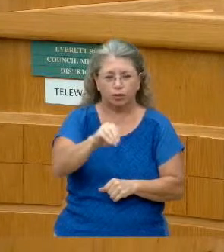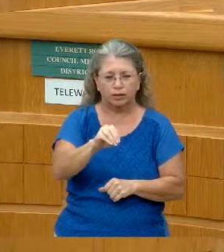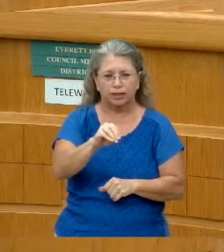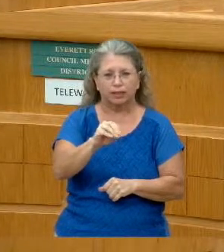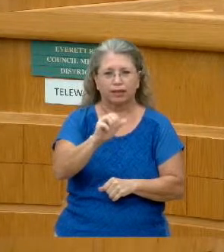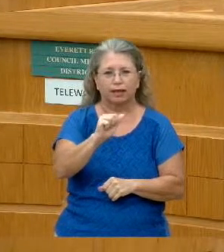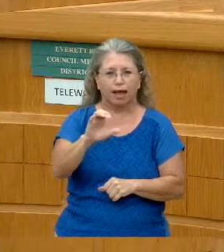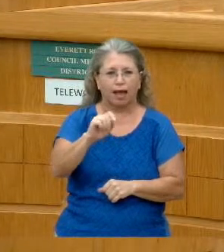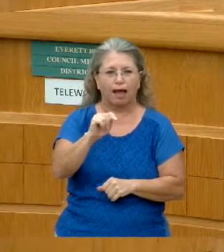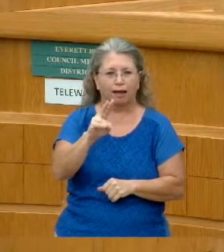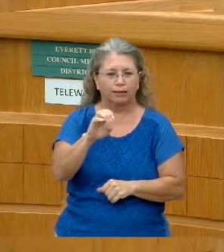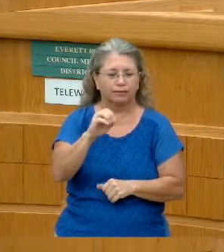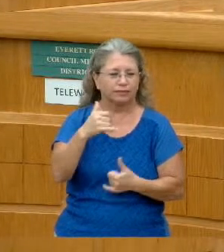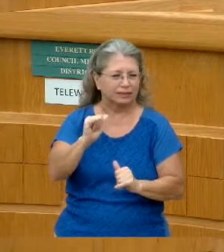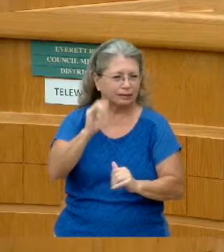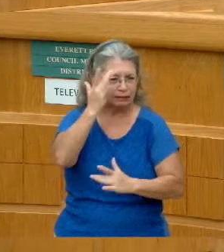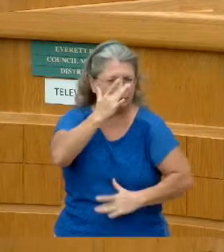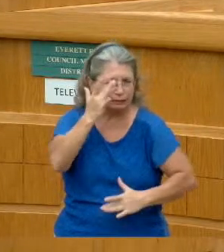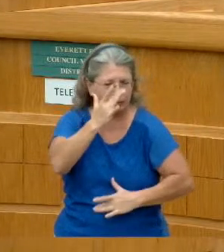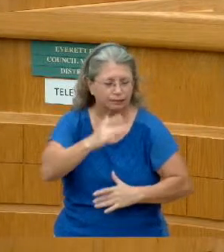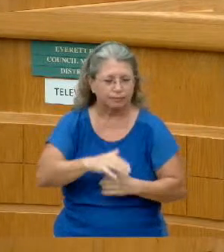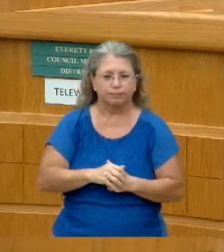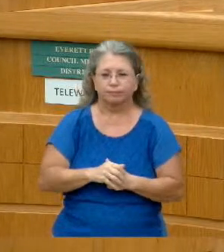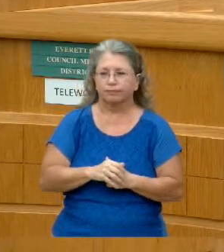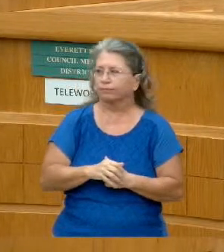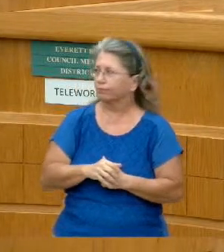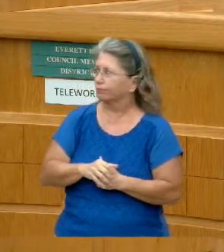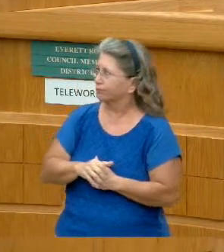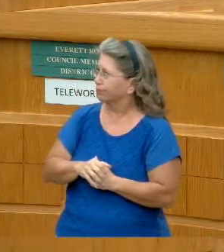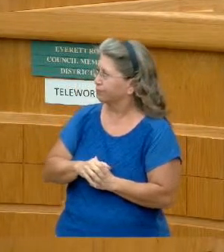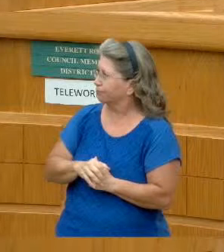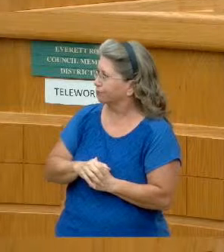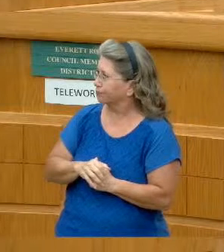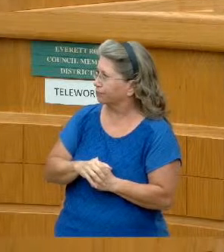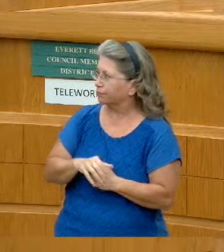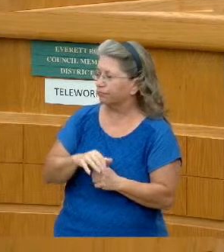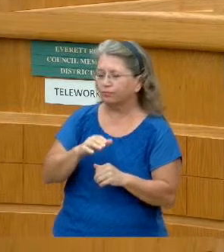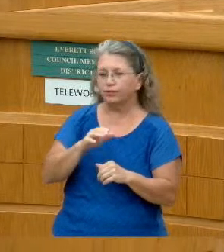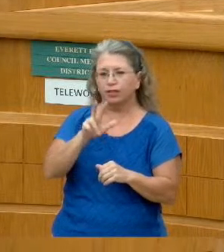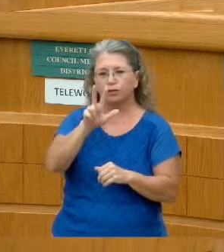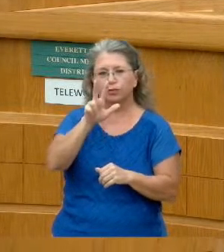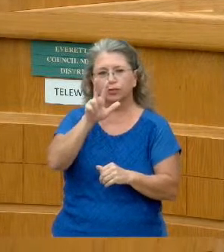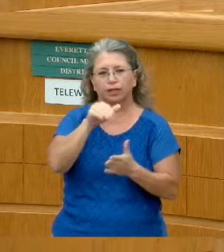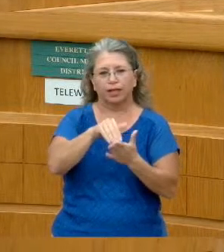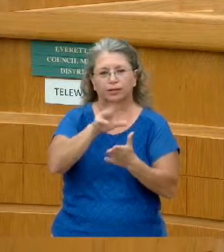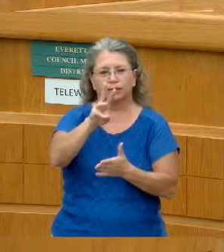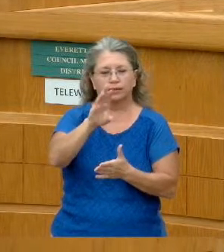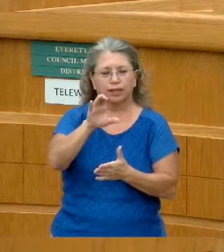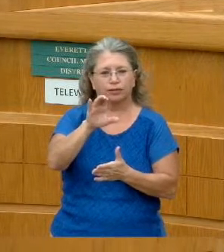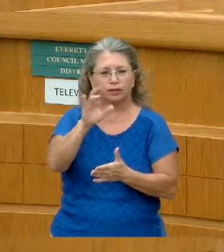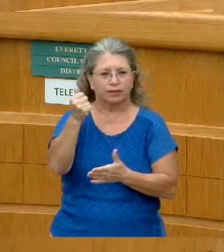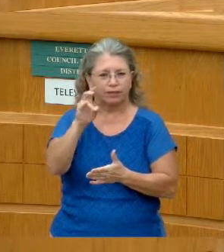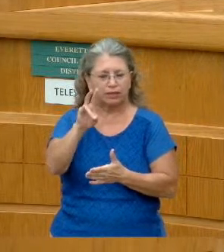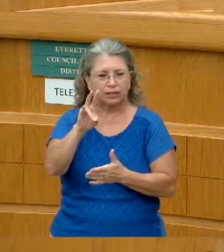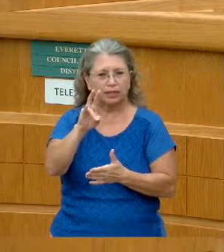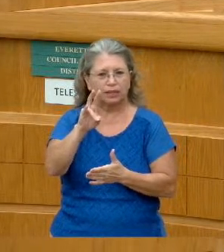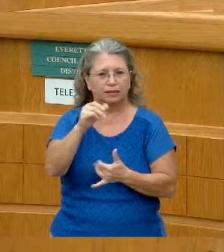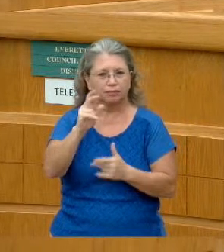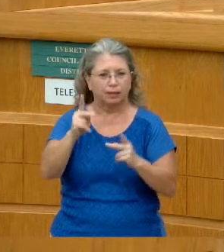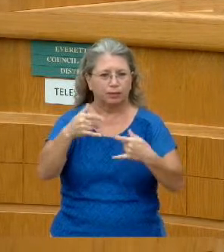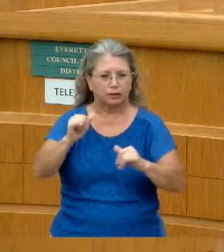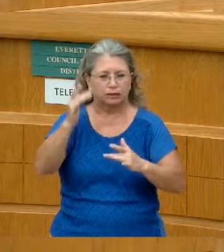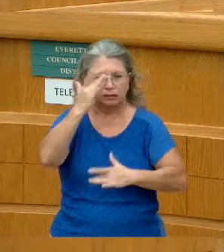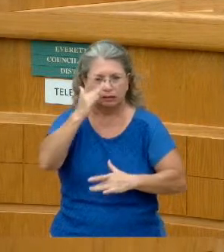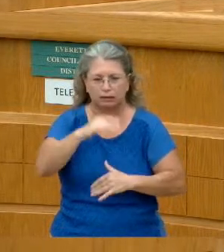active cases, over 3,600 active cases out there in the community. About 450 people have